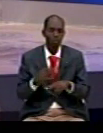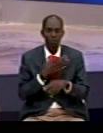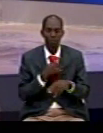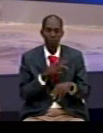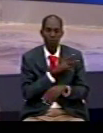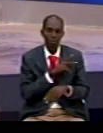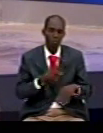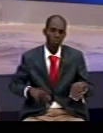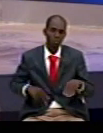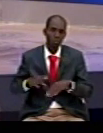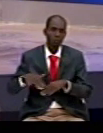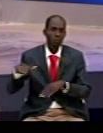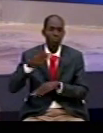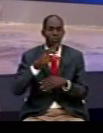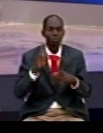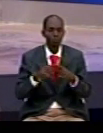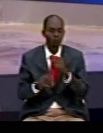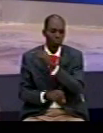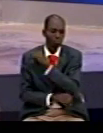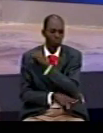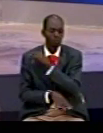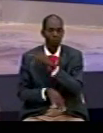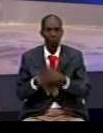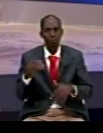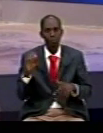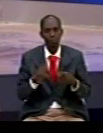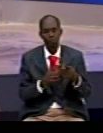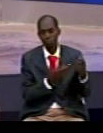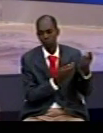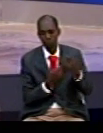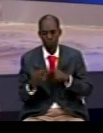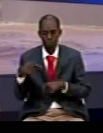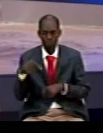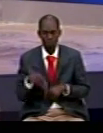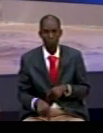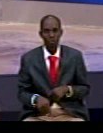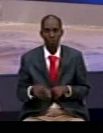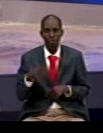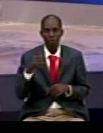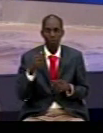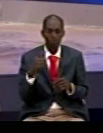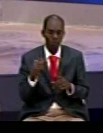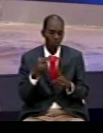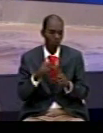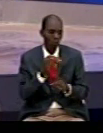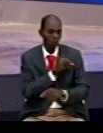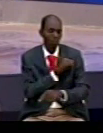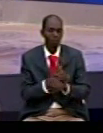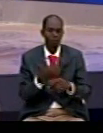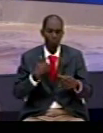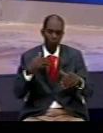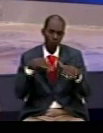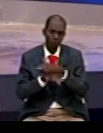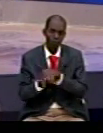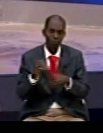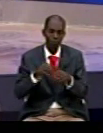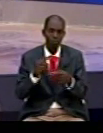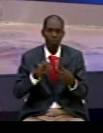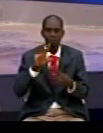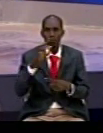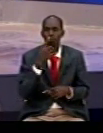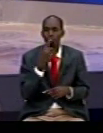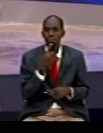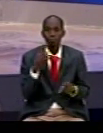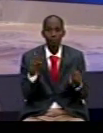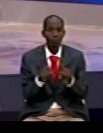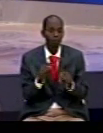to root out, to pull down. The word of authority has come in your mouth. As